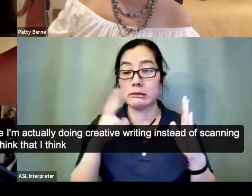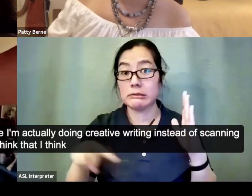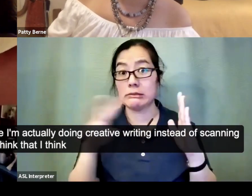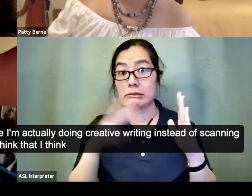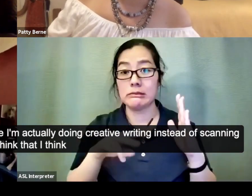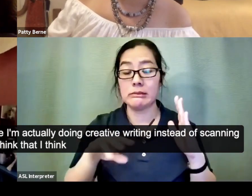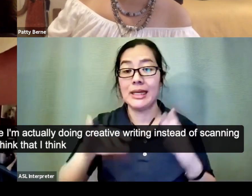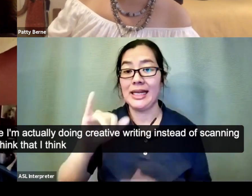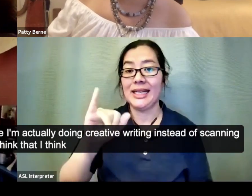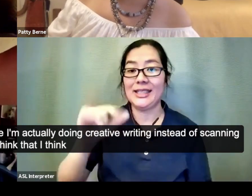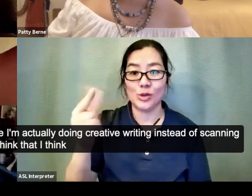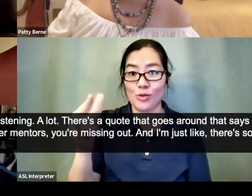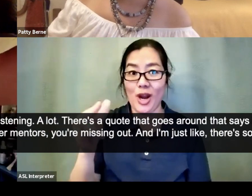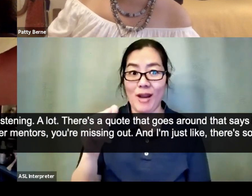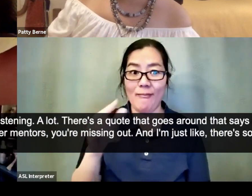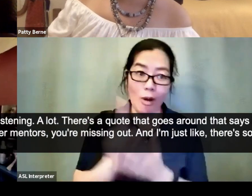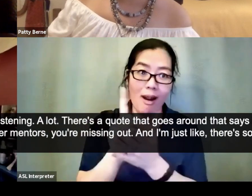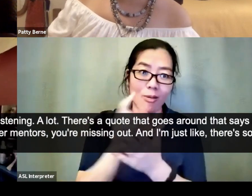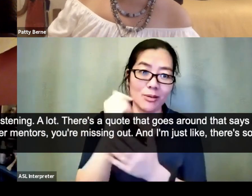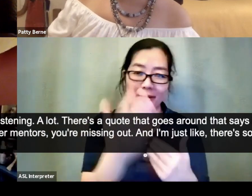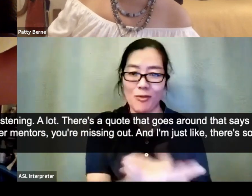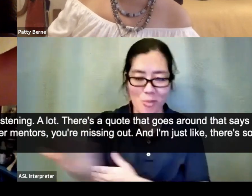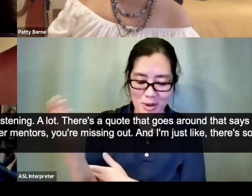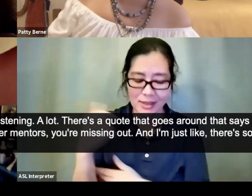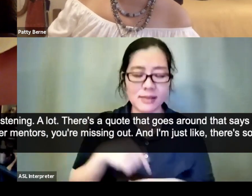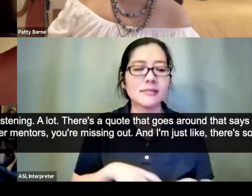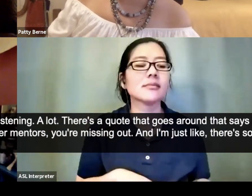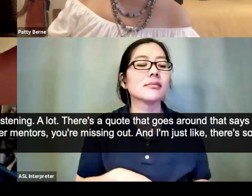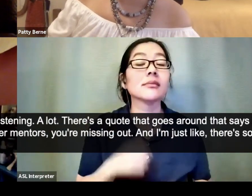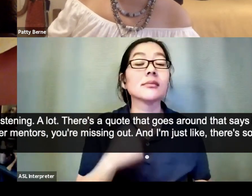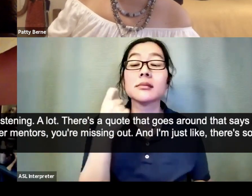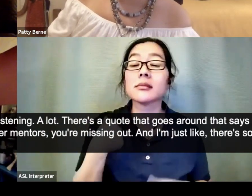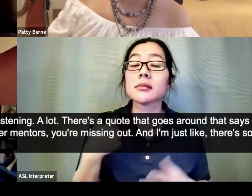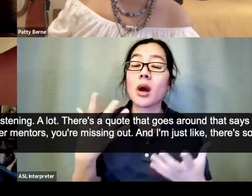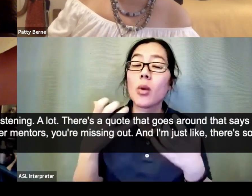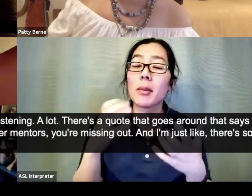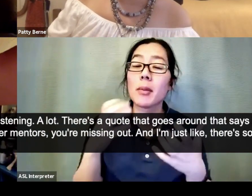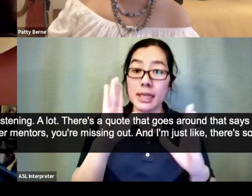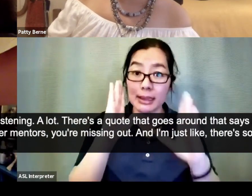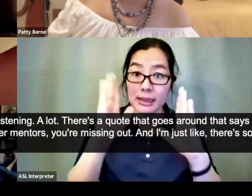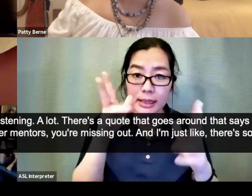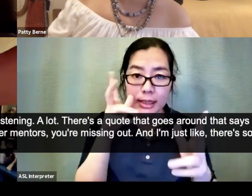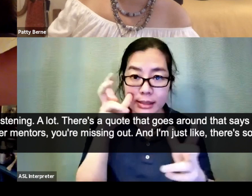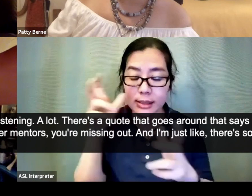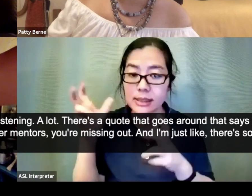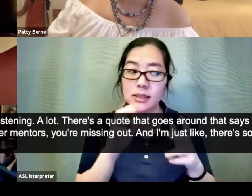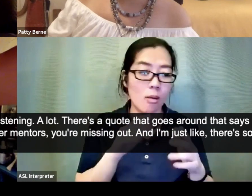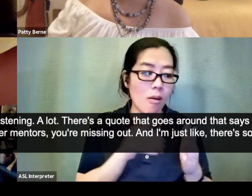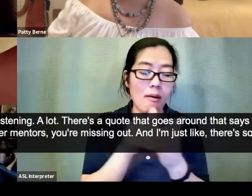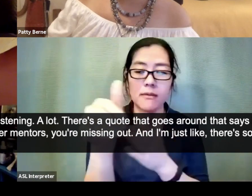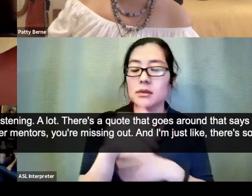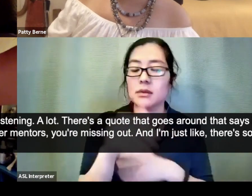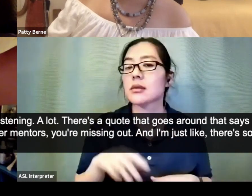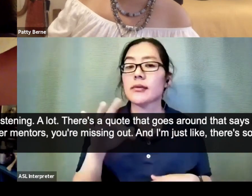So I think I want to be listening a lot. There's that quote that goes around that says, if you're middle-aged or up and